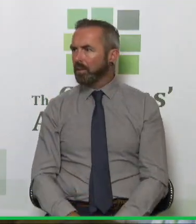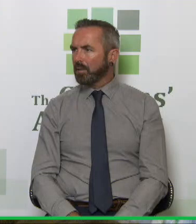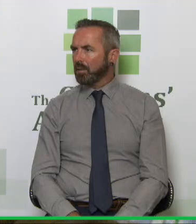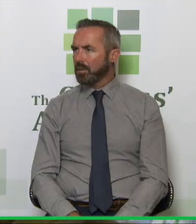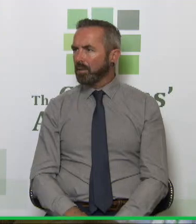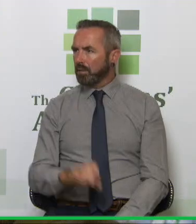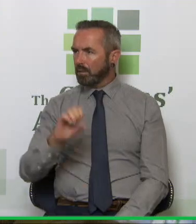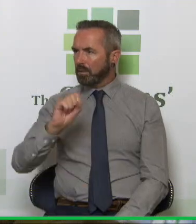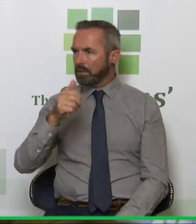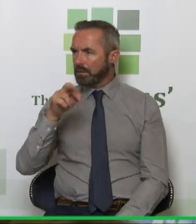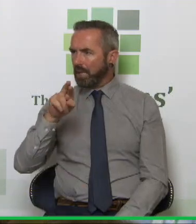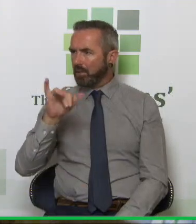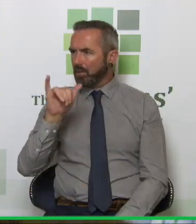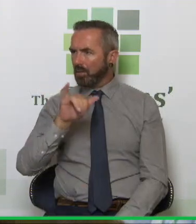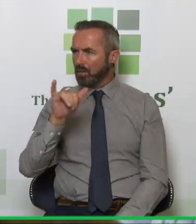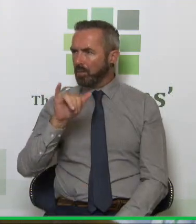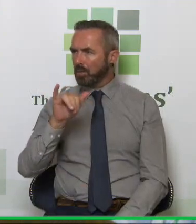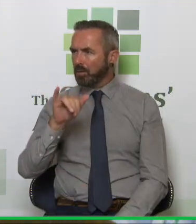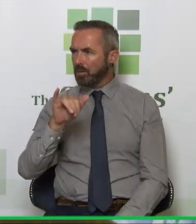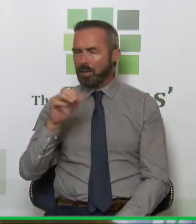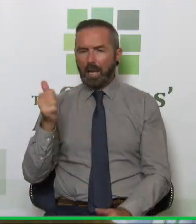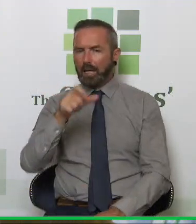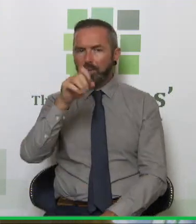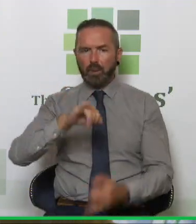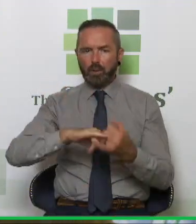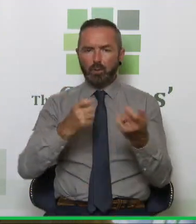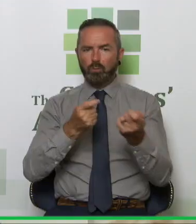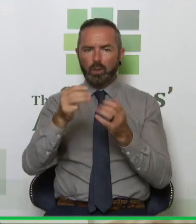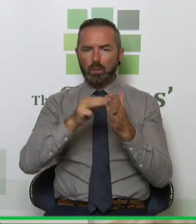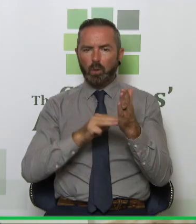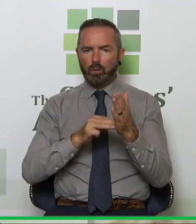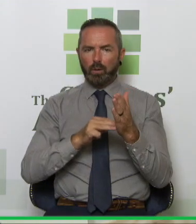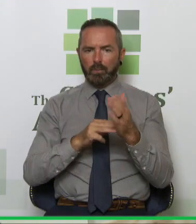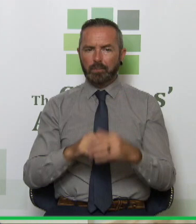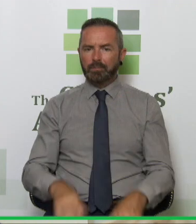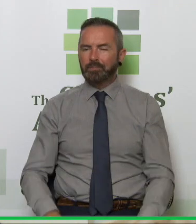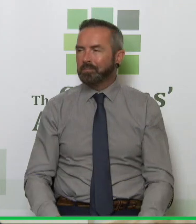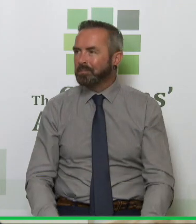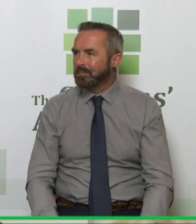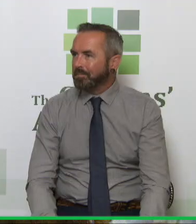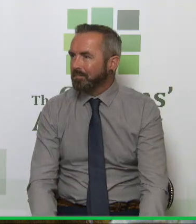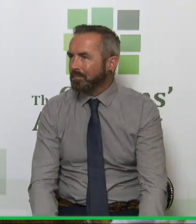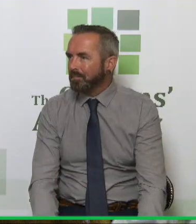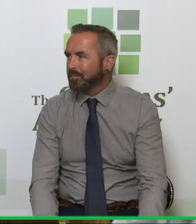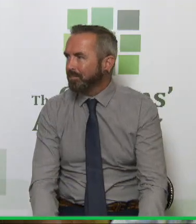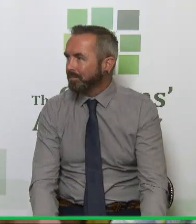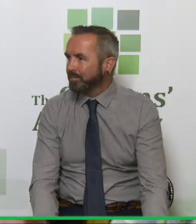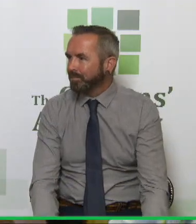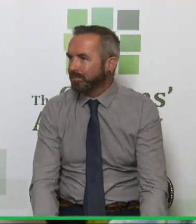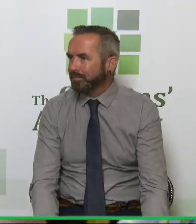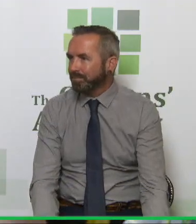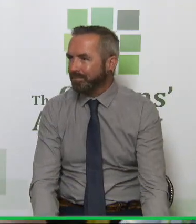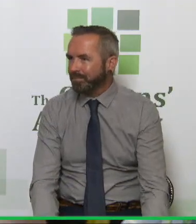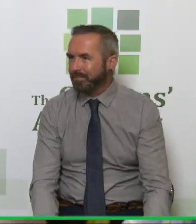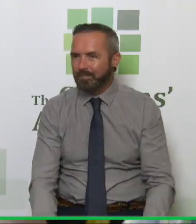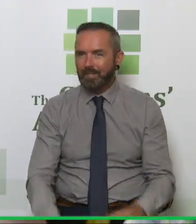or Roger, was that both? Anybody who's been running a program. Okay. Anybody in the world or